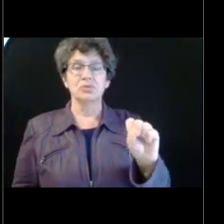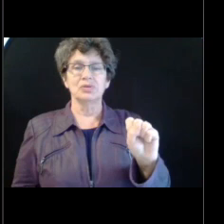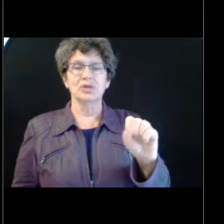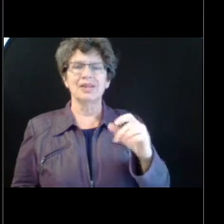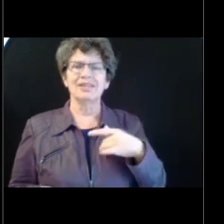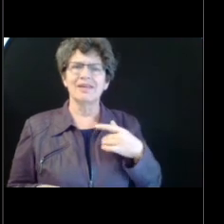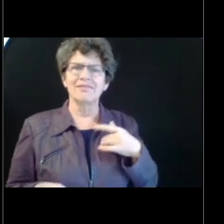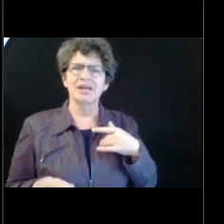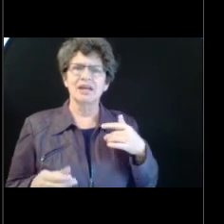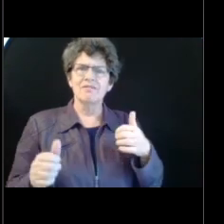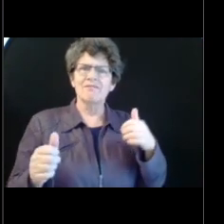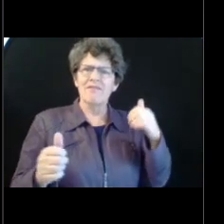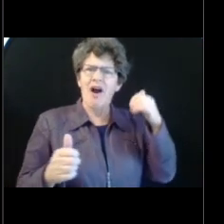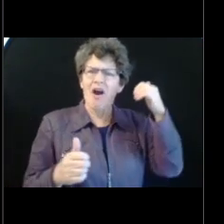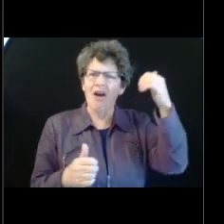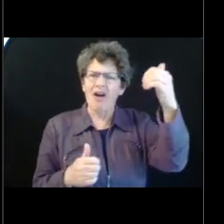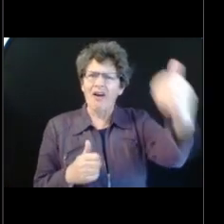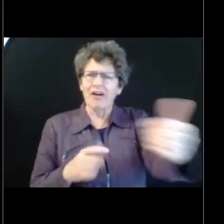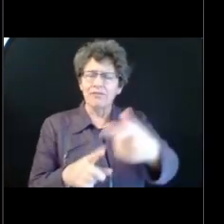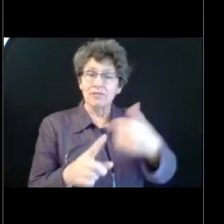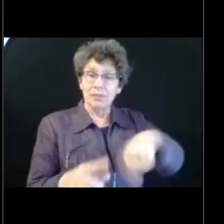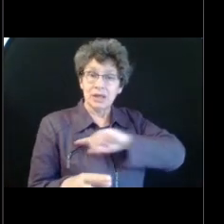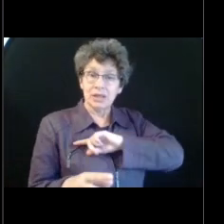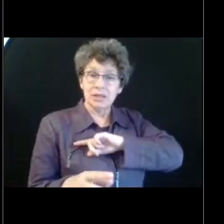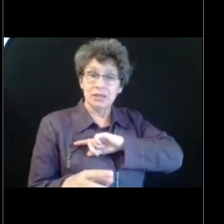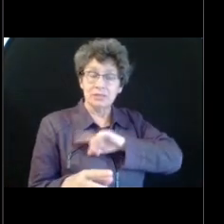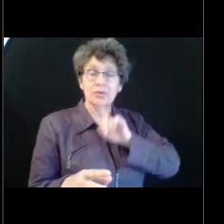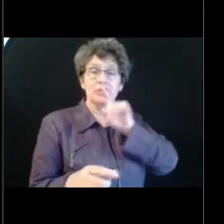close to Kilimanjaro.